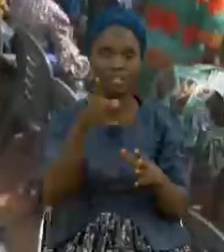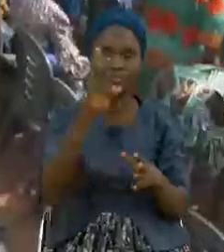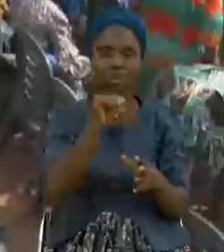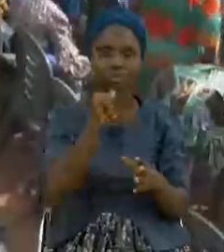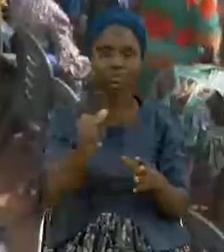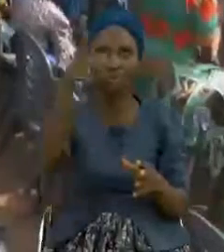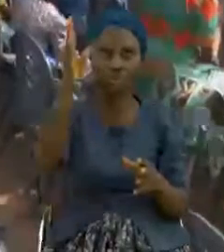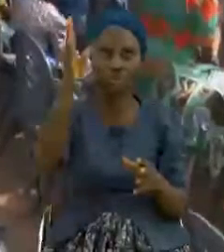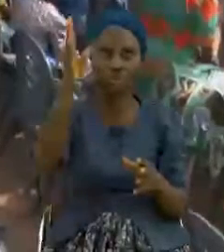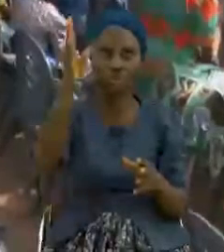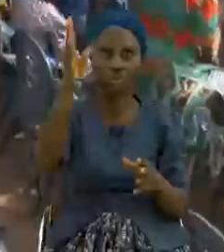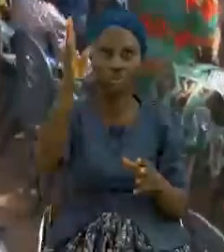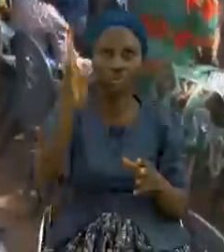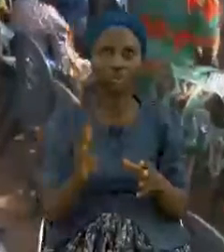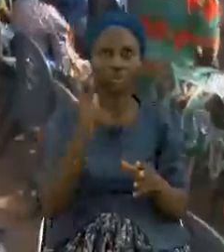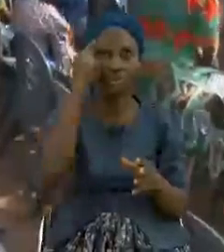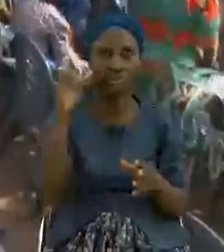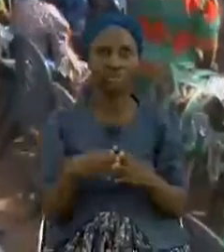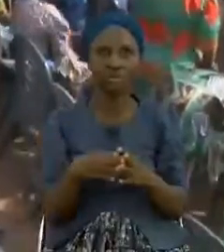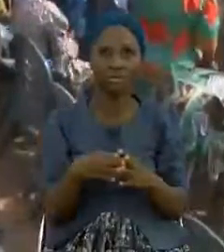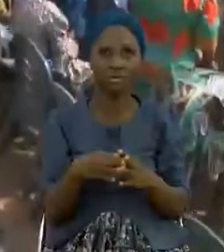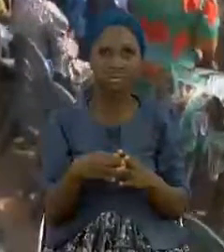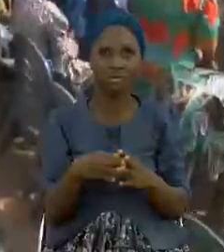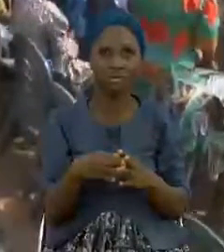Ahab will be the driving force